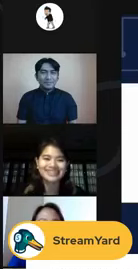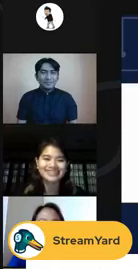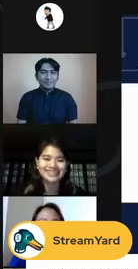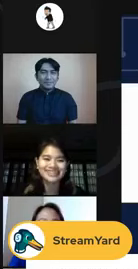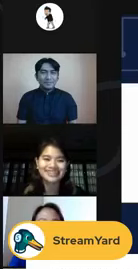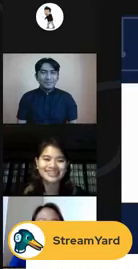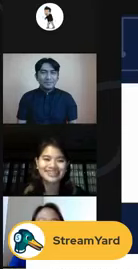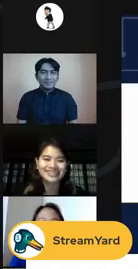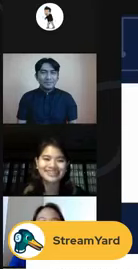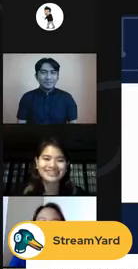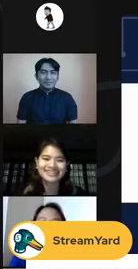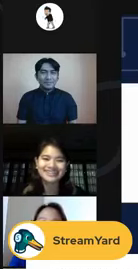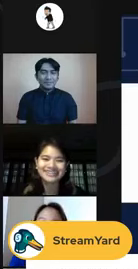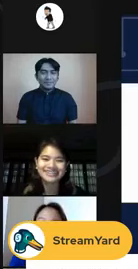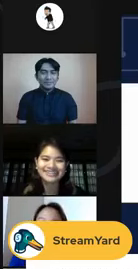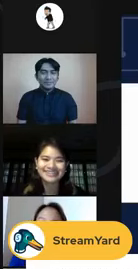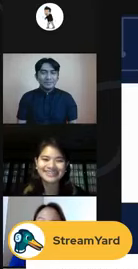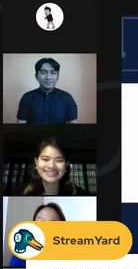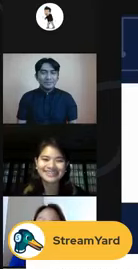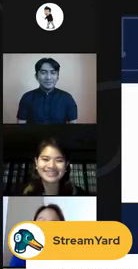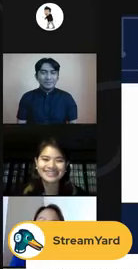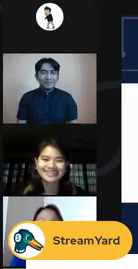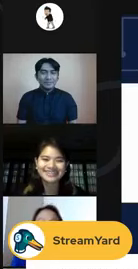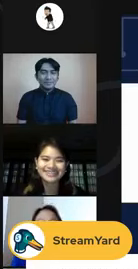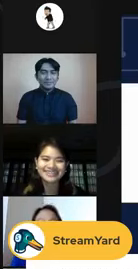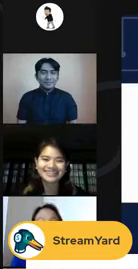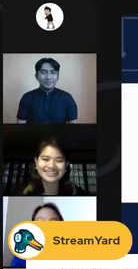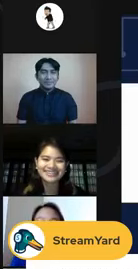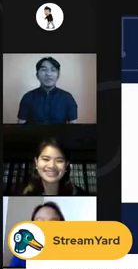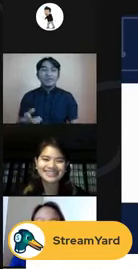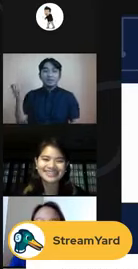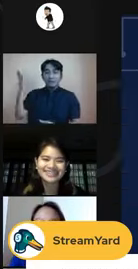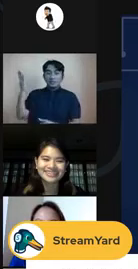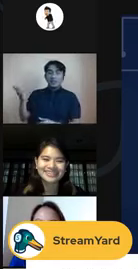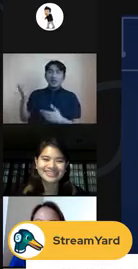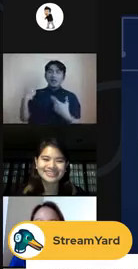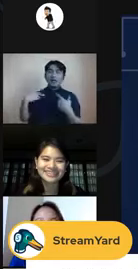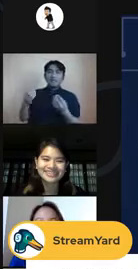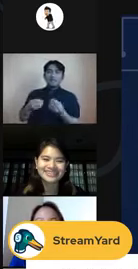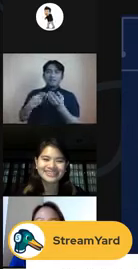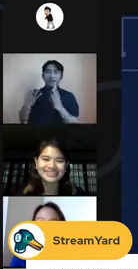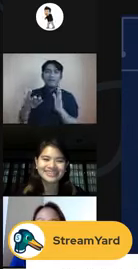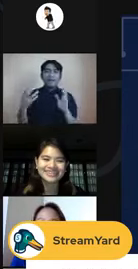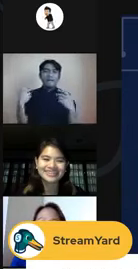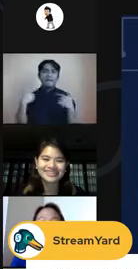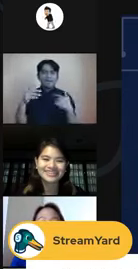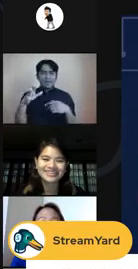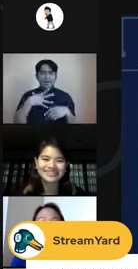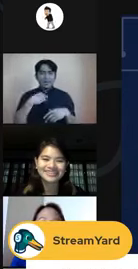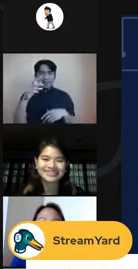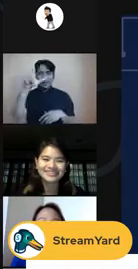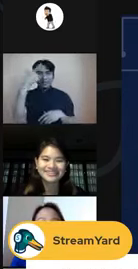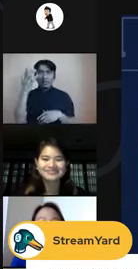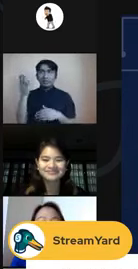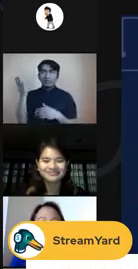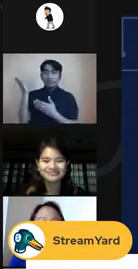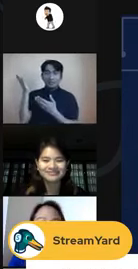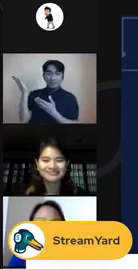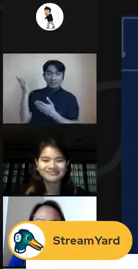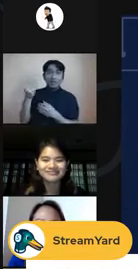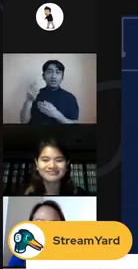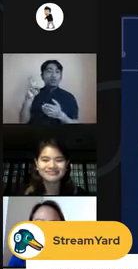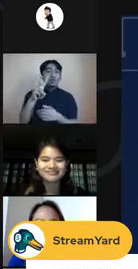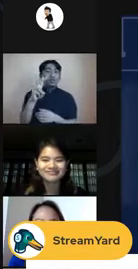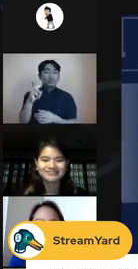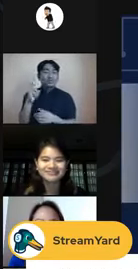organization. And lastly, IncluMugs offered in white and black designs as seen in the screen for only